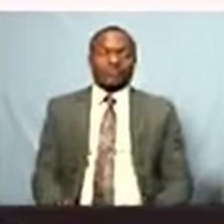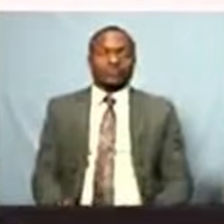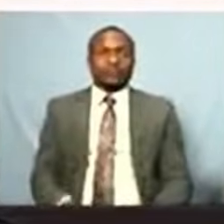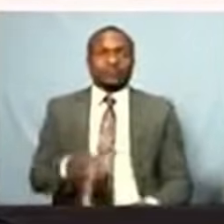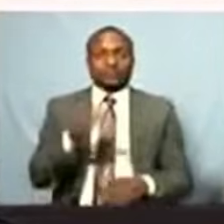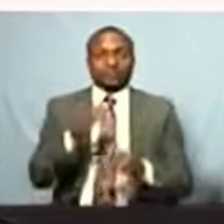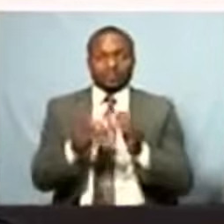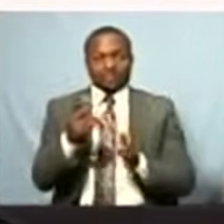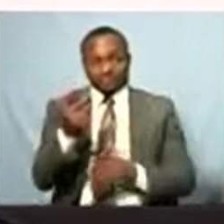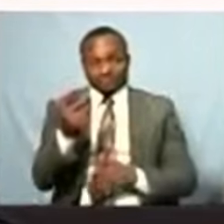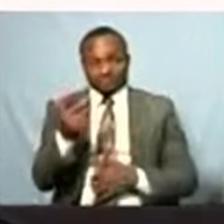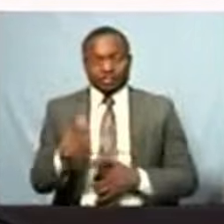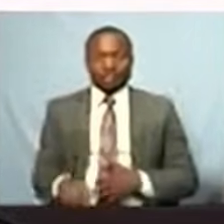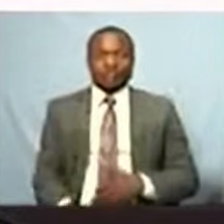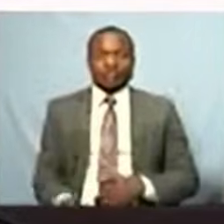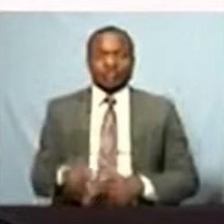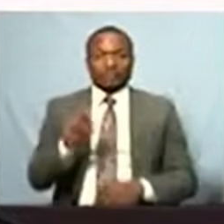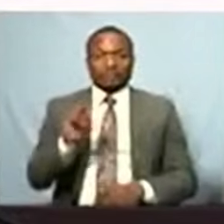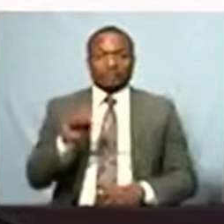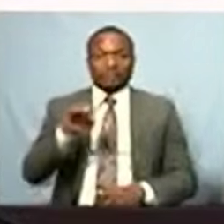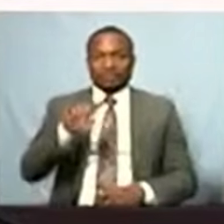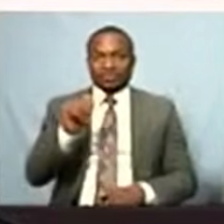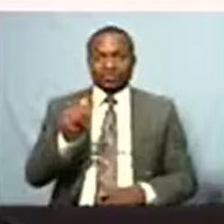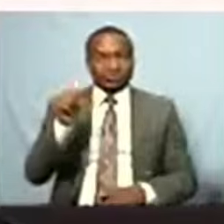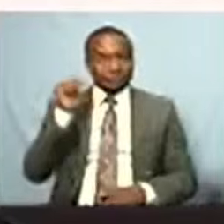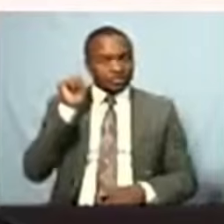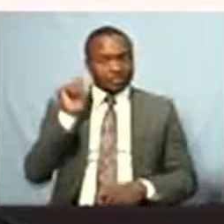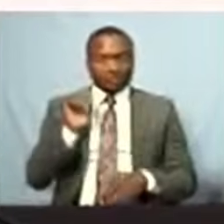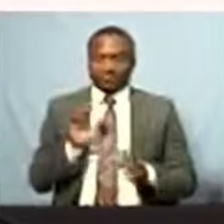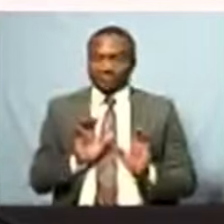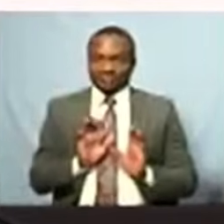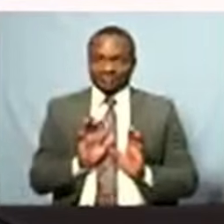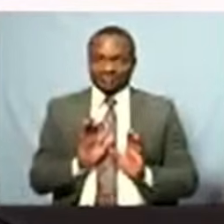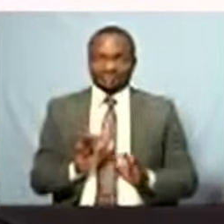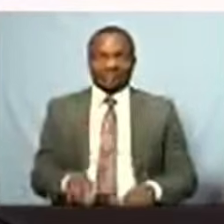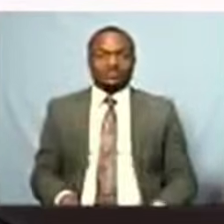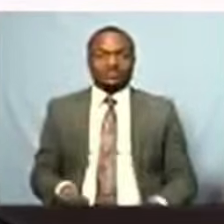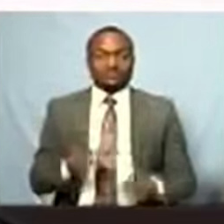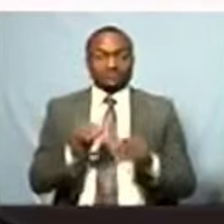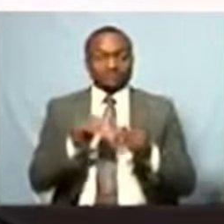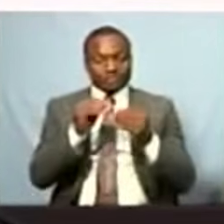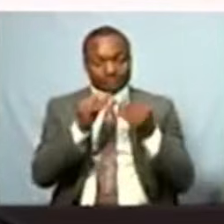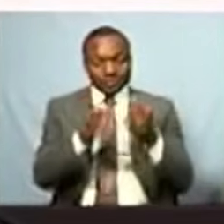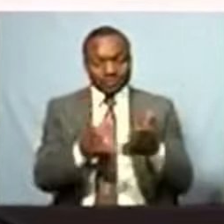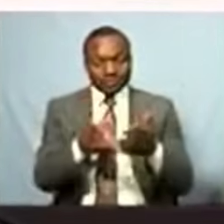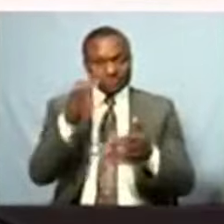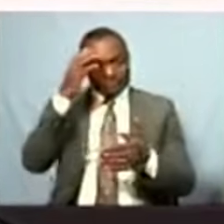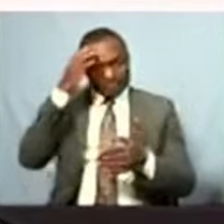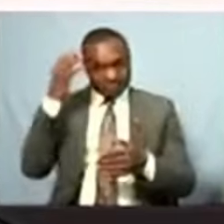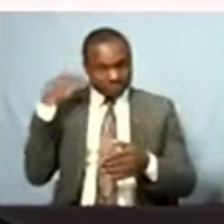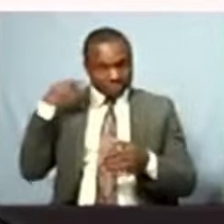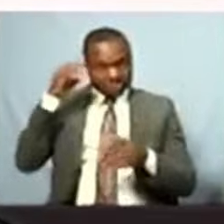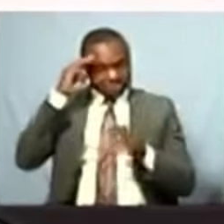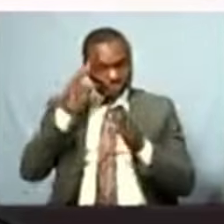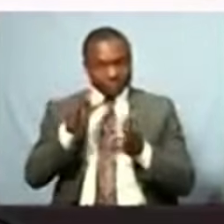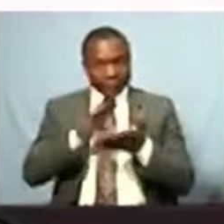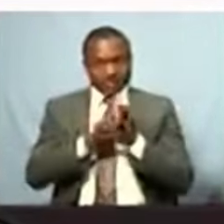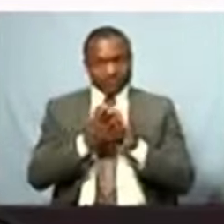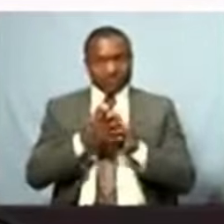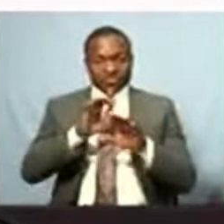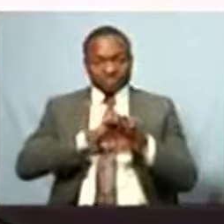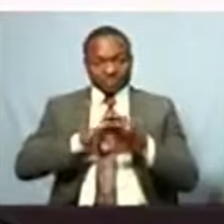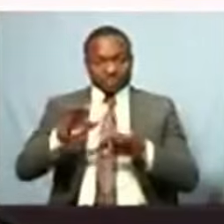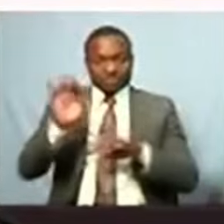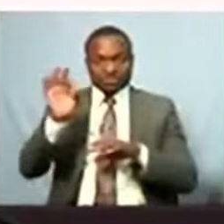Clause 13, NIPA does not object to clause 13, which provides that the office of minister shall become vacant